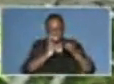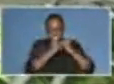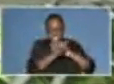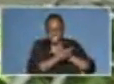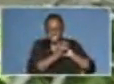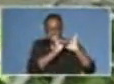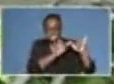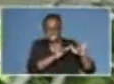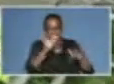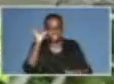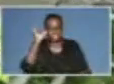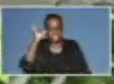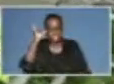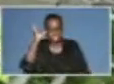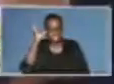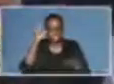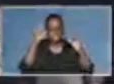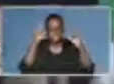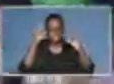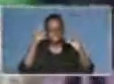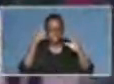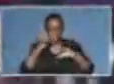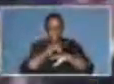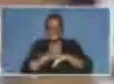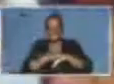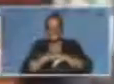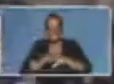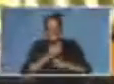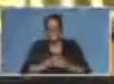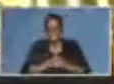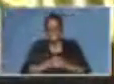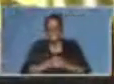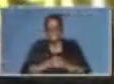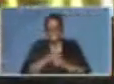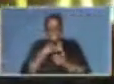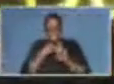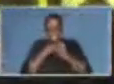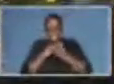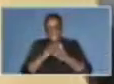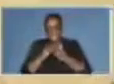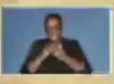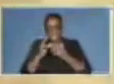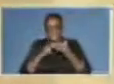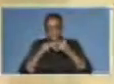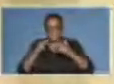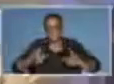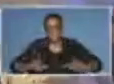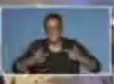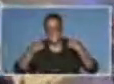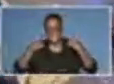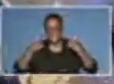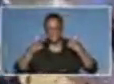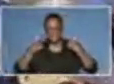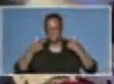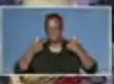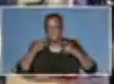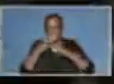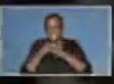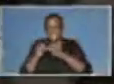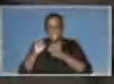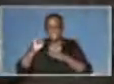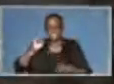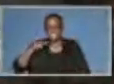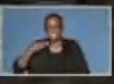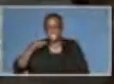staying in China to become an English teacher. Fast forward to present day, and Damien has built a life for himself in the seaside city of